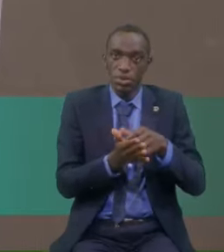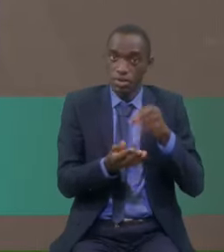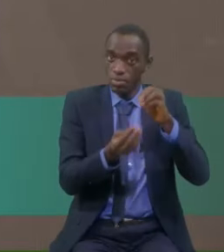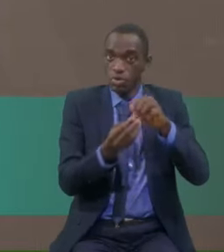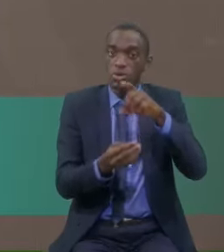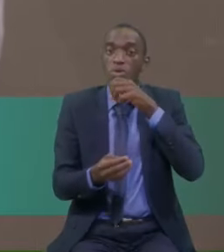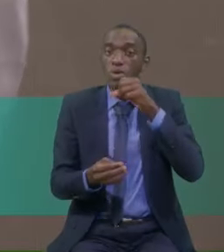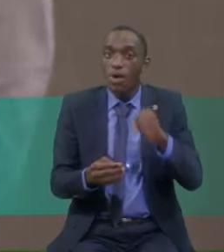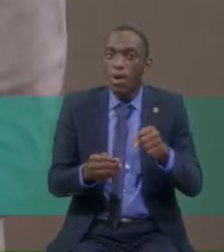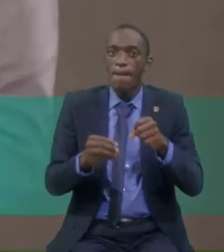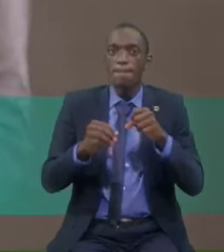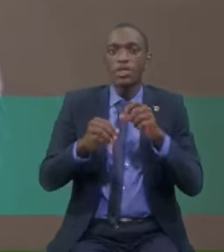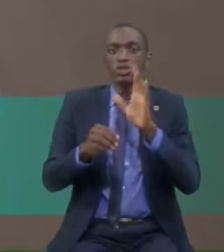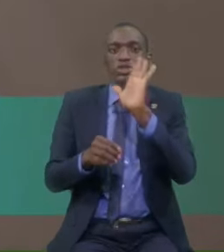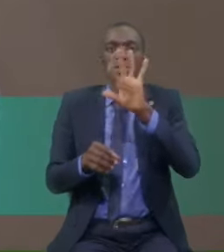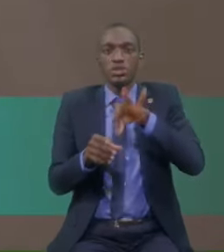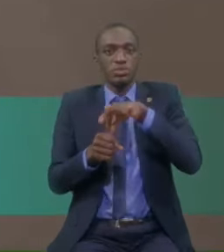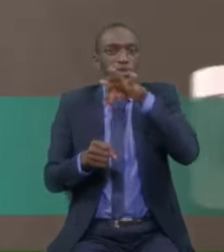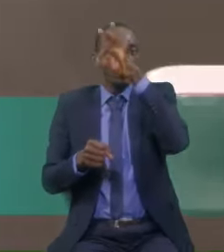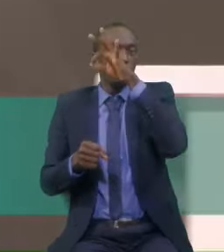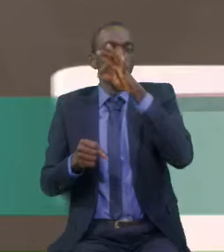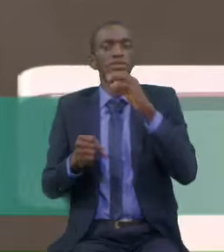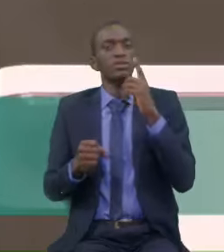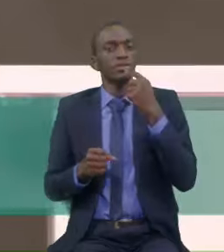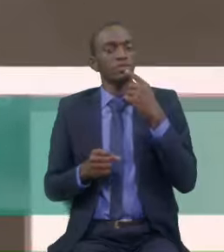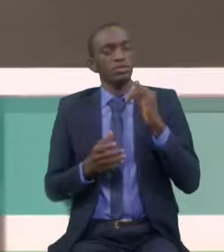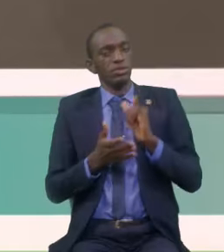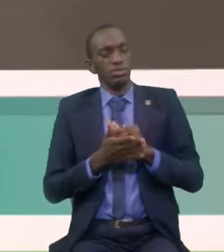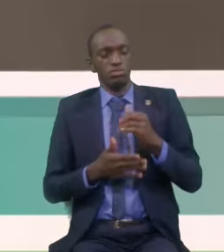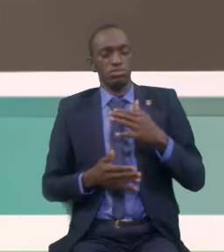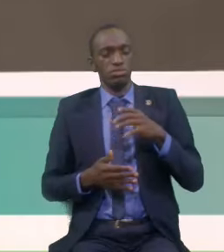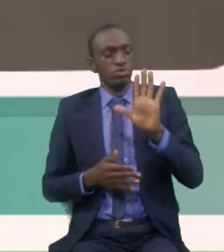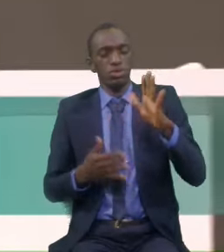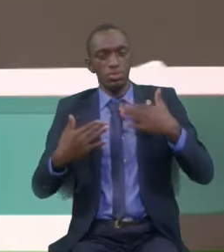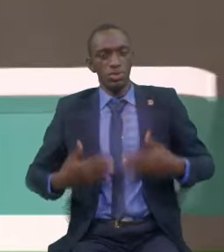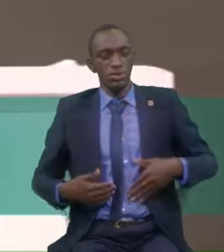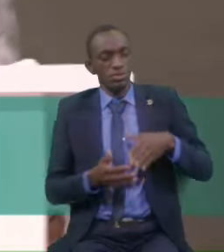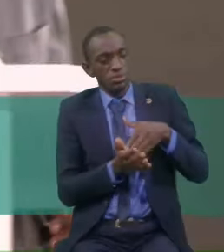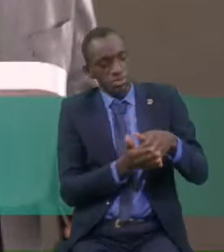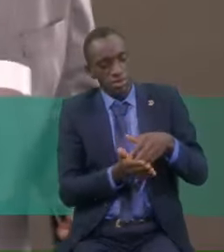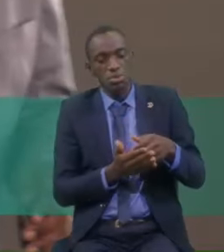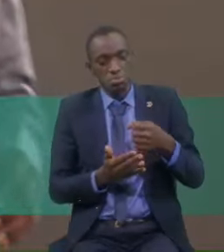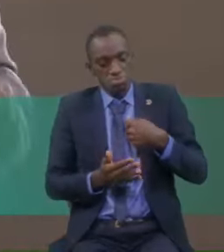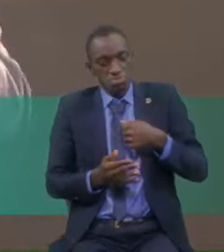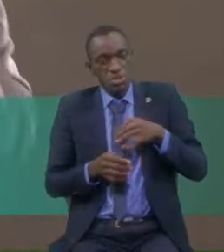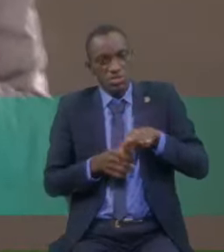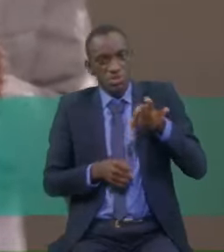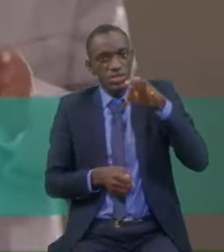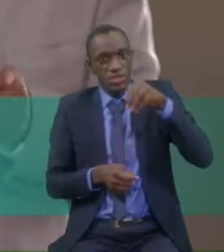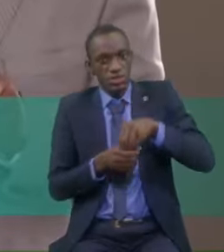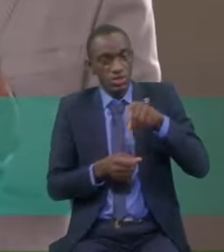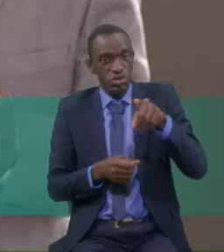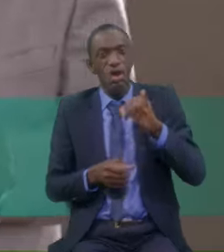weaker. Me, spirit, you, your spirit, your heart, I'm going to follow and I'm going to become weaker.